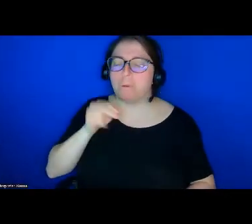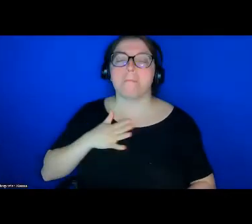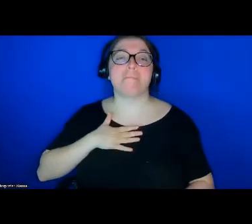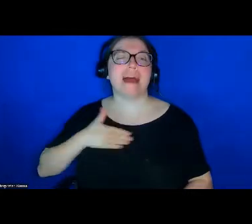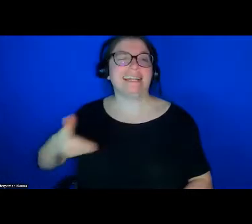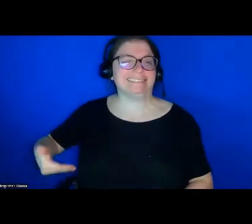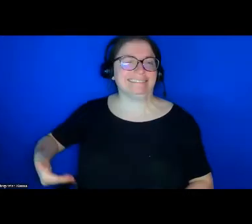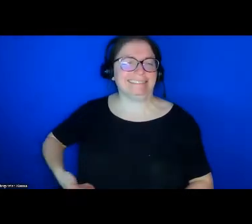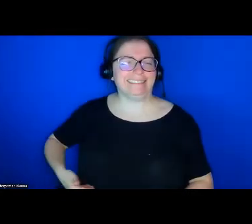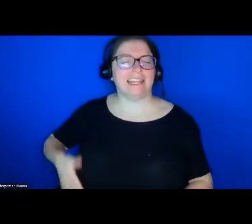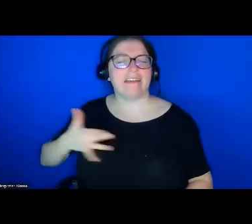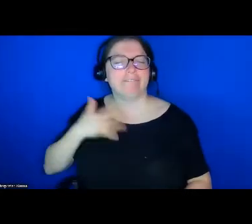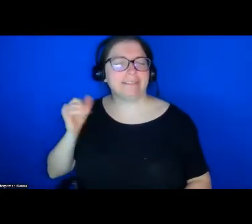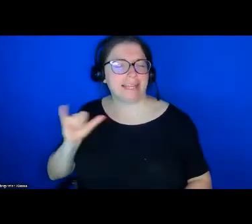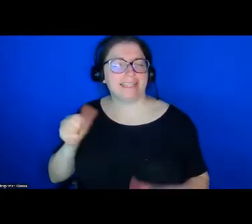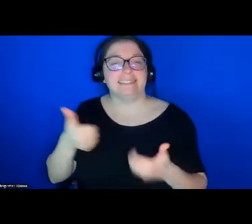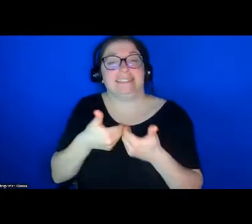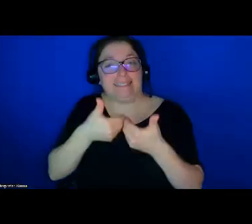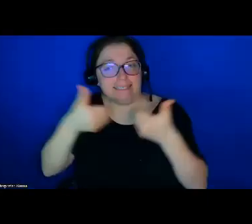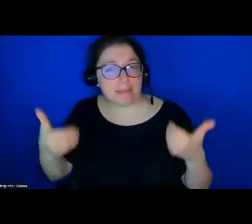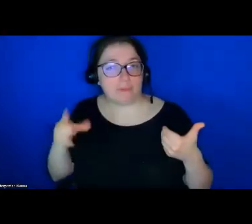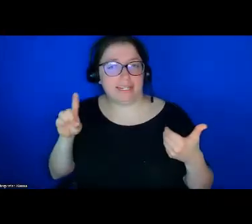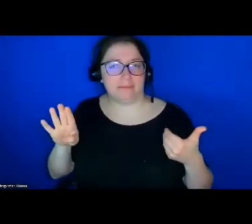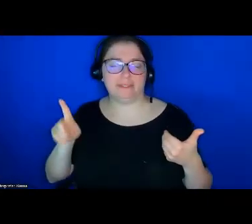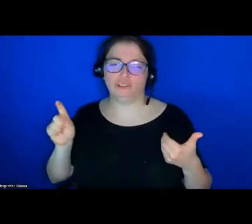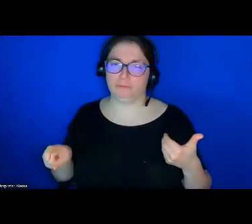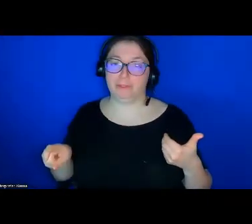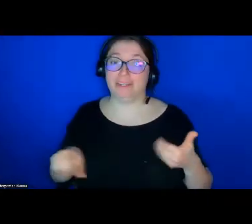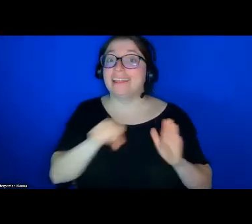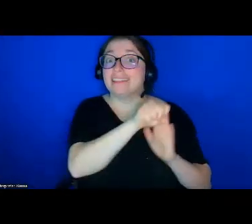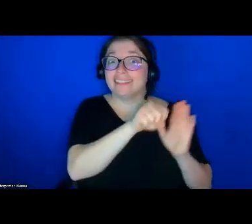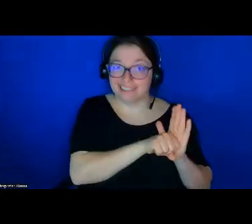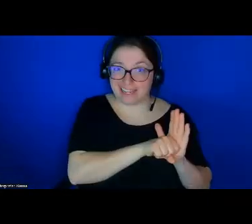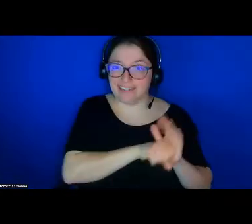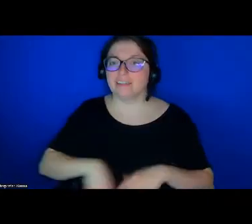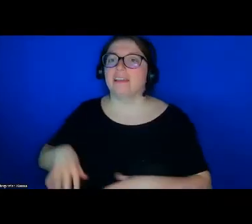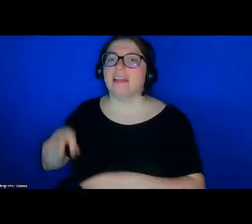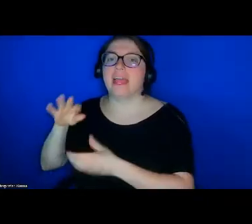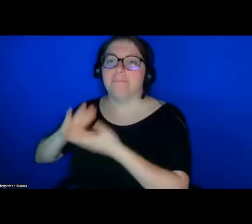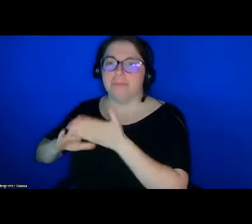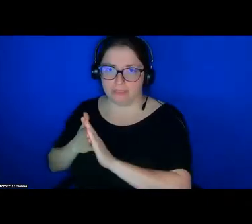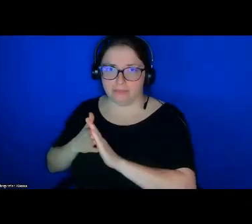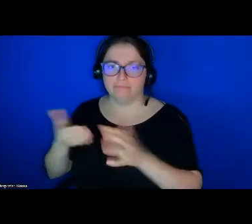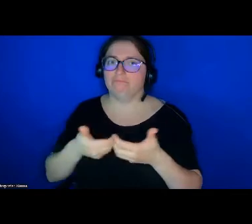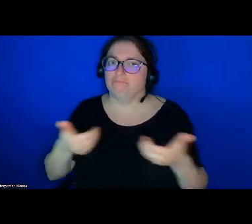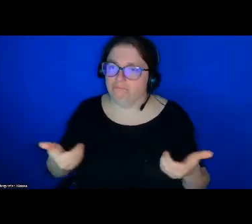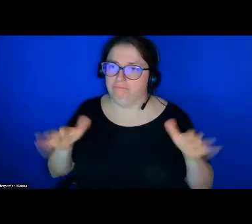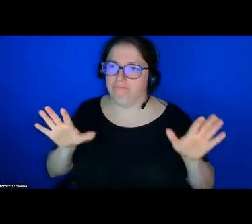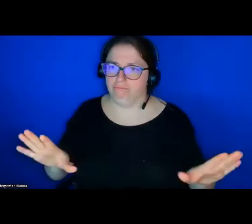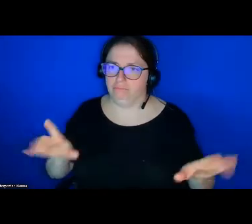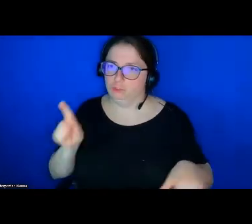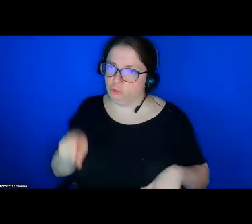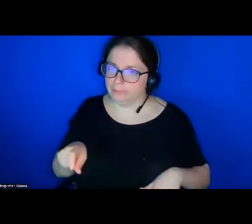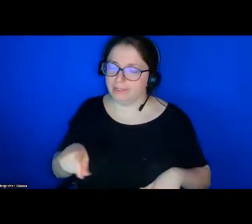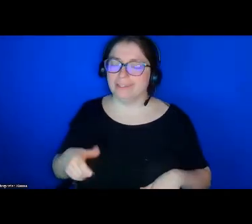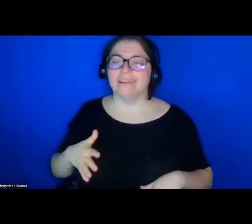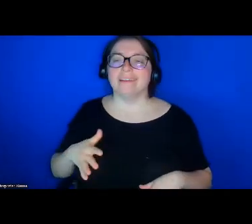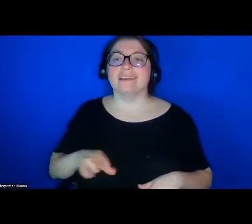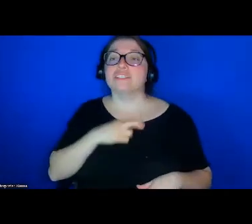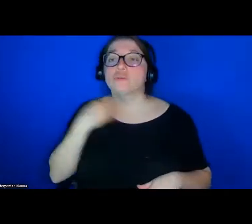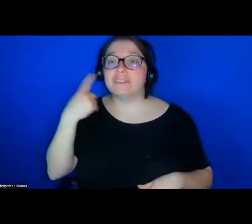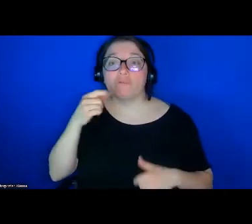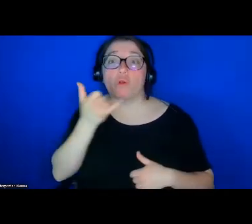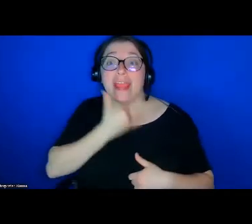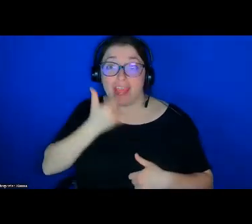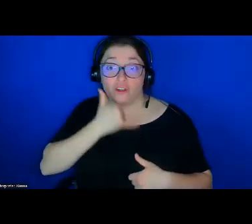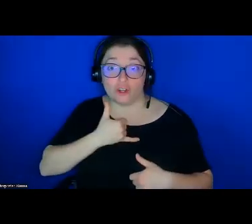here um and not put it in the statewide database because I think the risk of error of putting this in the statewide database